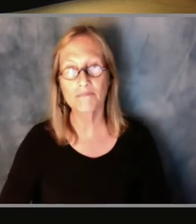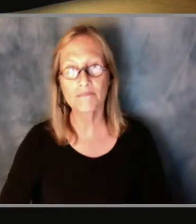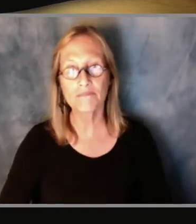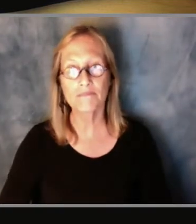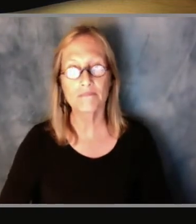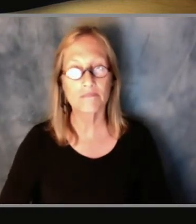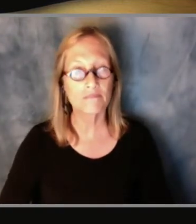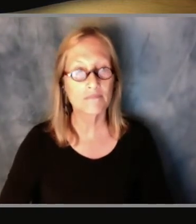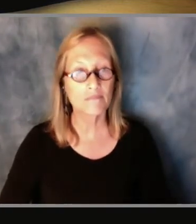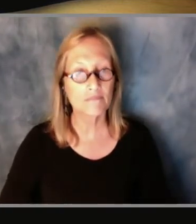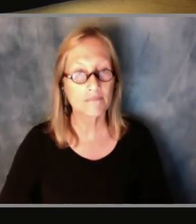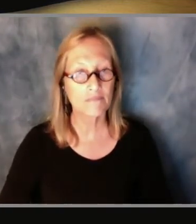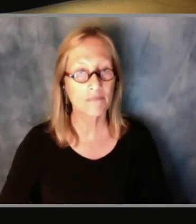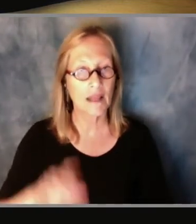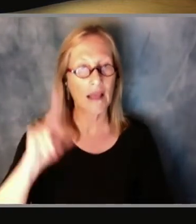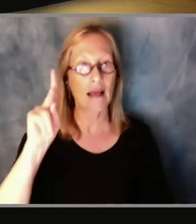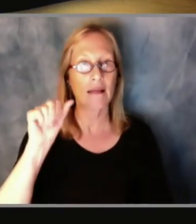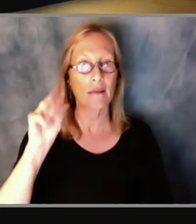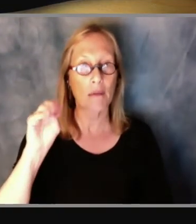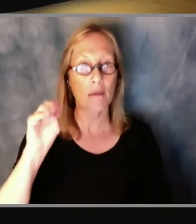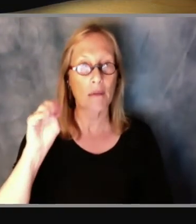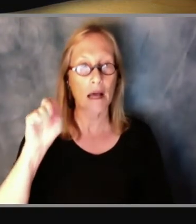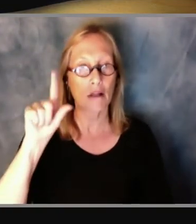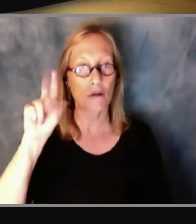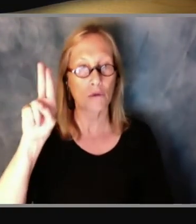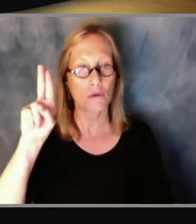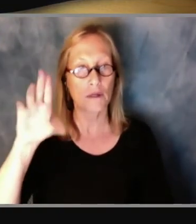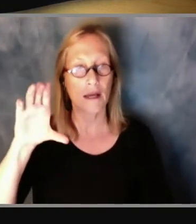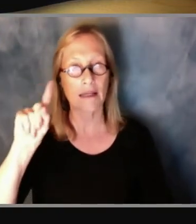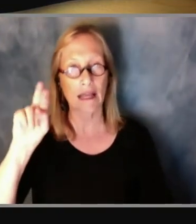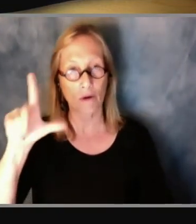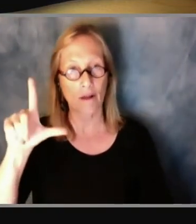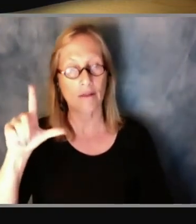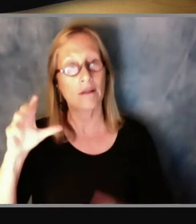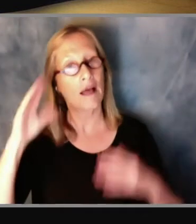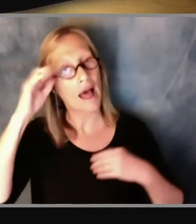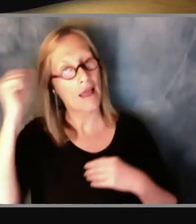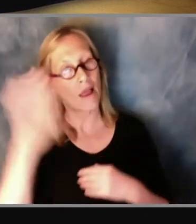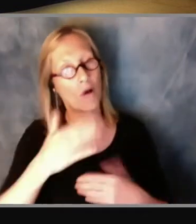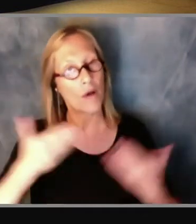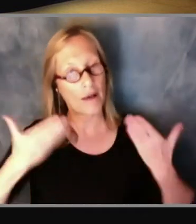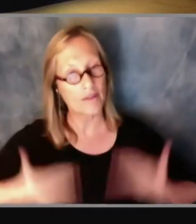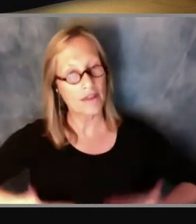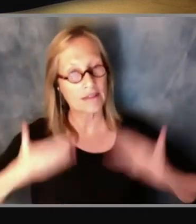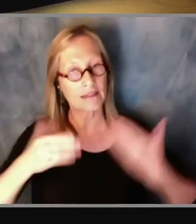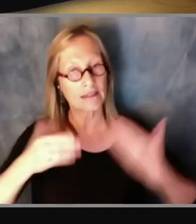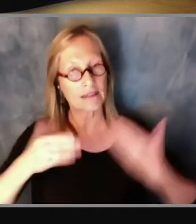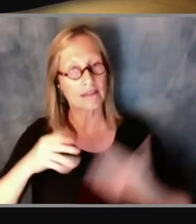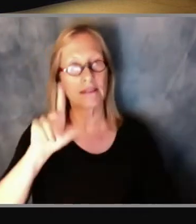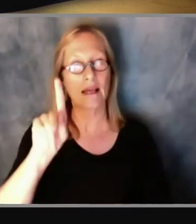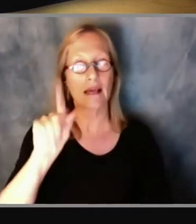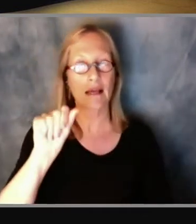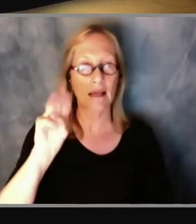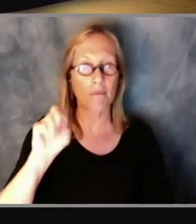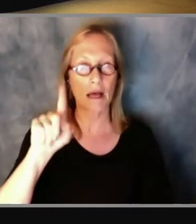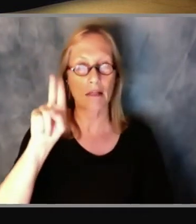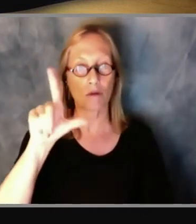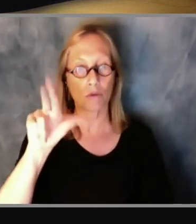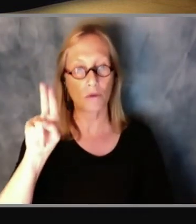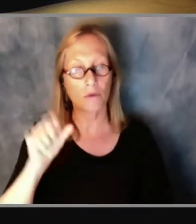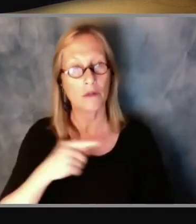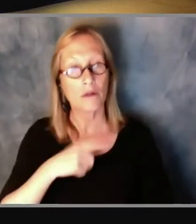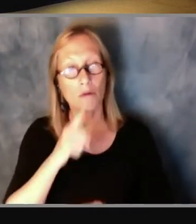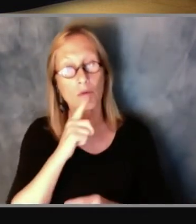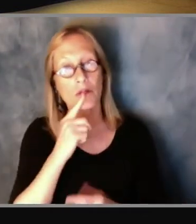Aloha, this is Kamalu. I've been working with Project Ho'omana. I'm very grateful for the monies that we